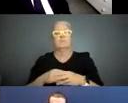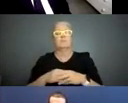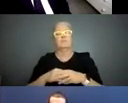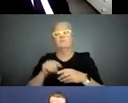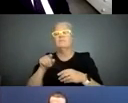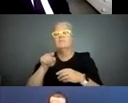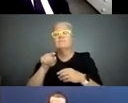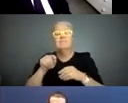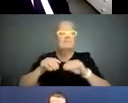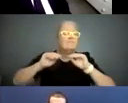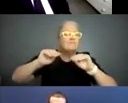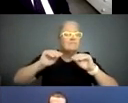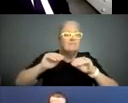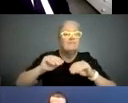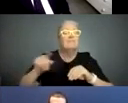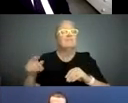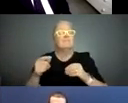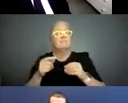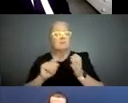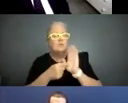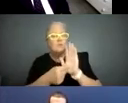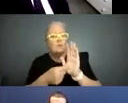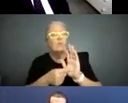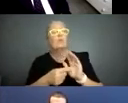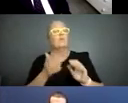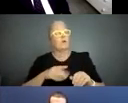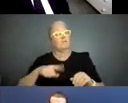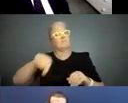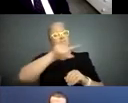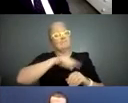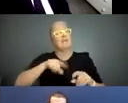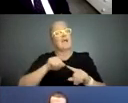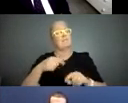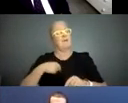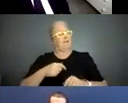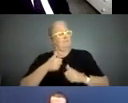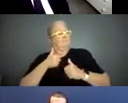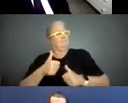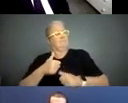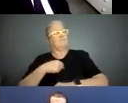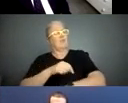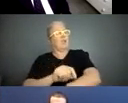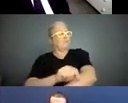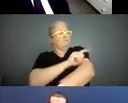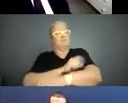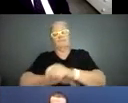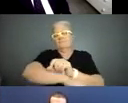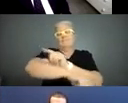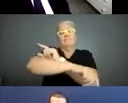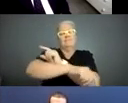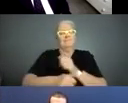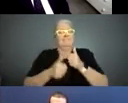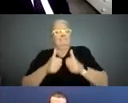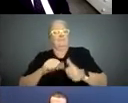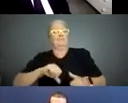regularly display children's work to encourage all children to feel proud of their achievements and to show the children's work to the whole community. Got